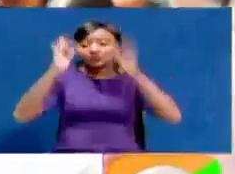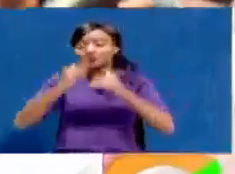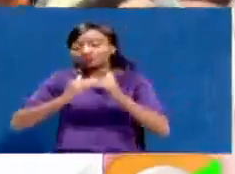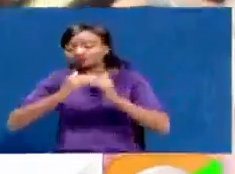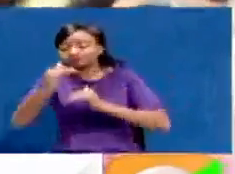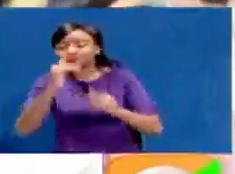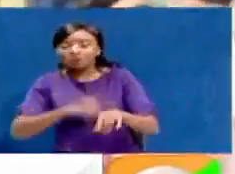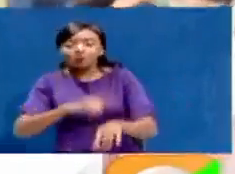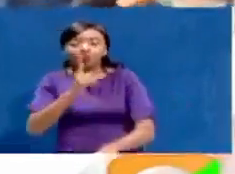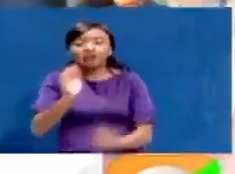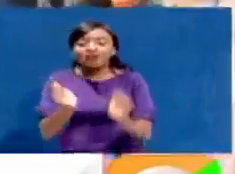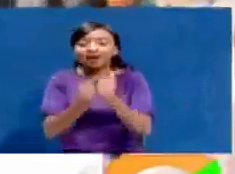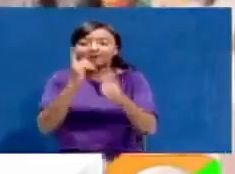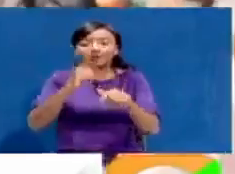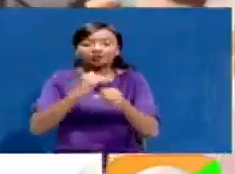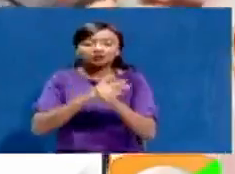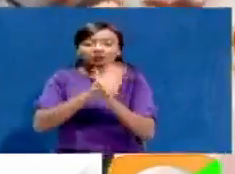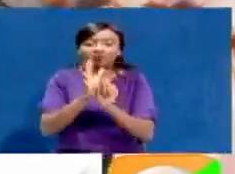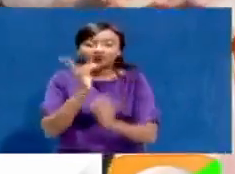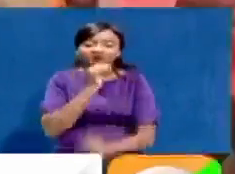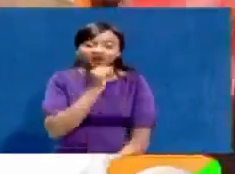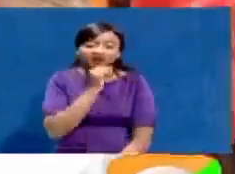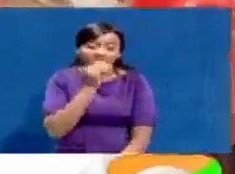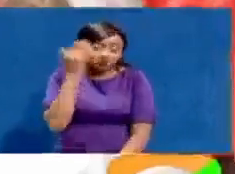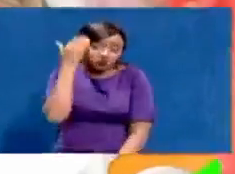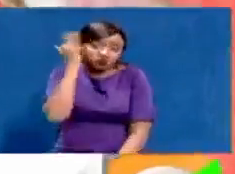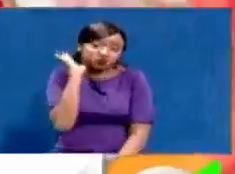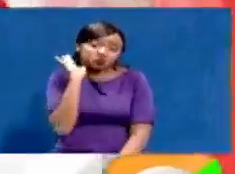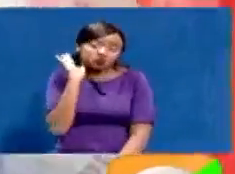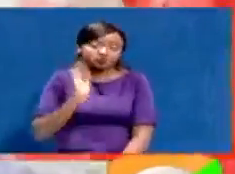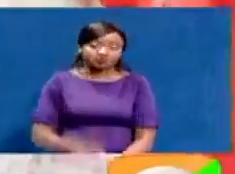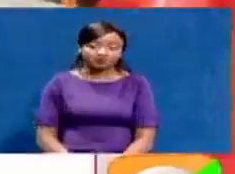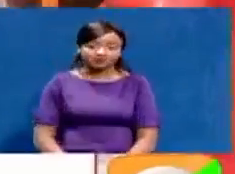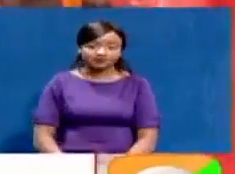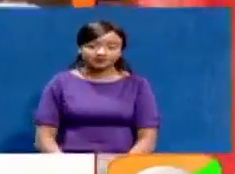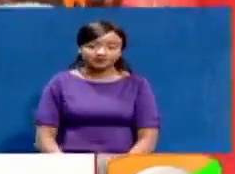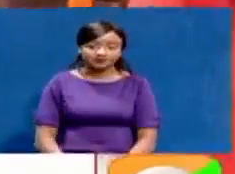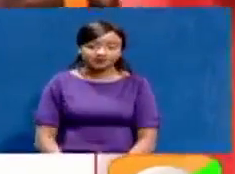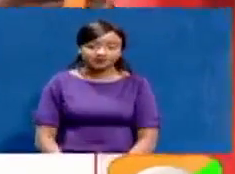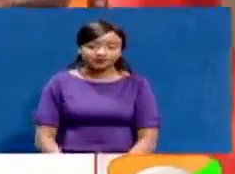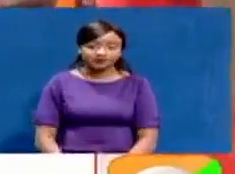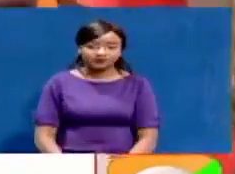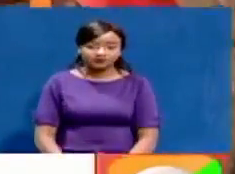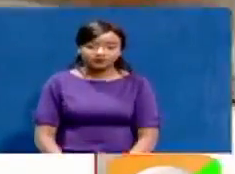ahead after COVID-19. Denis Otieno, Citizen TV.